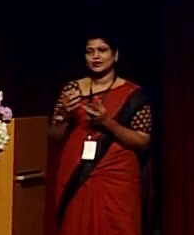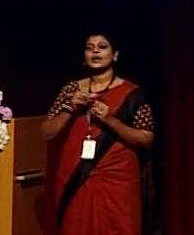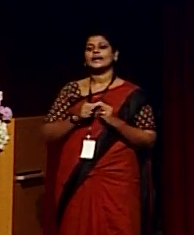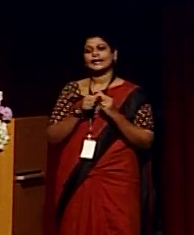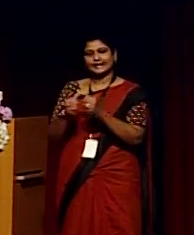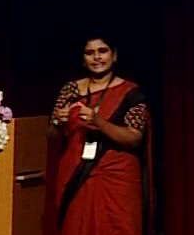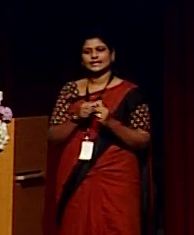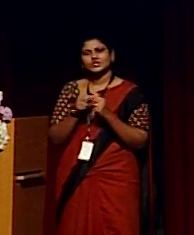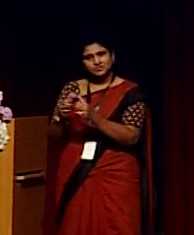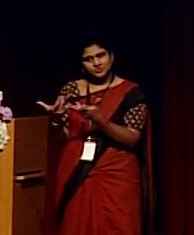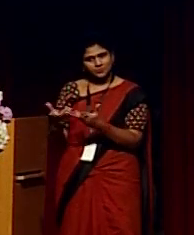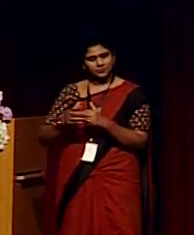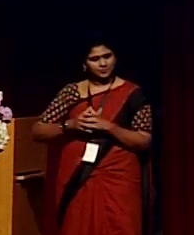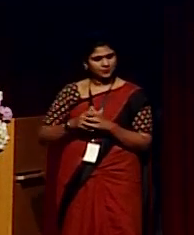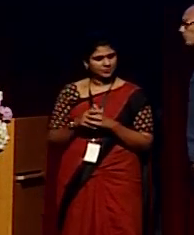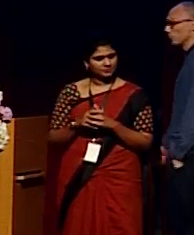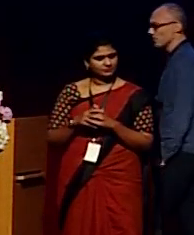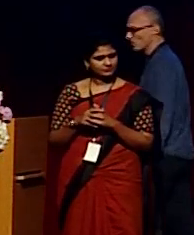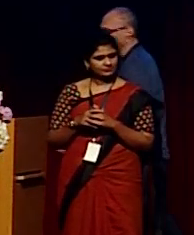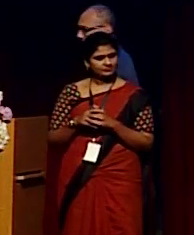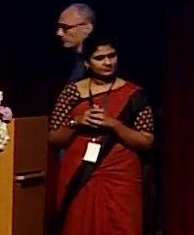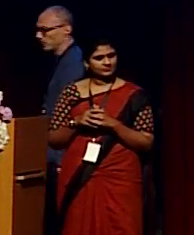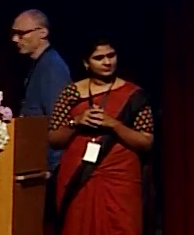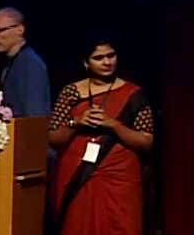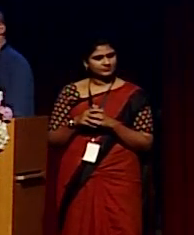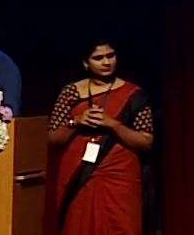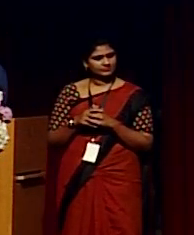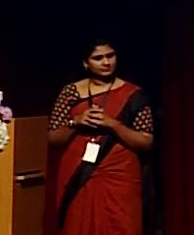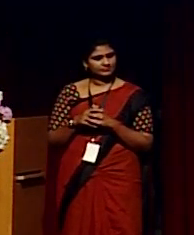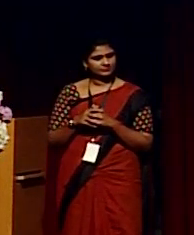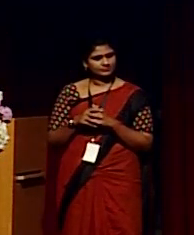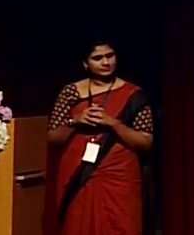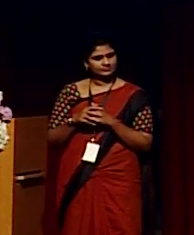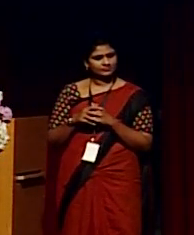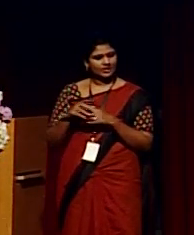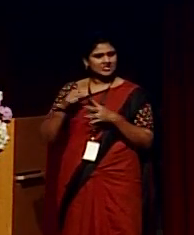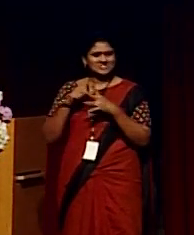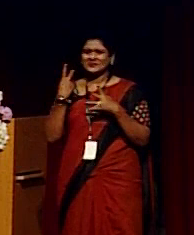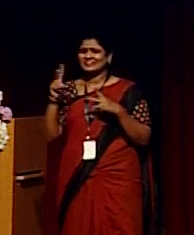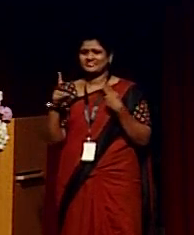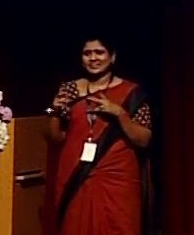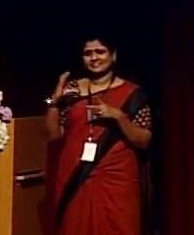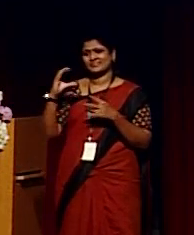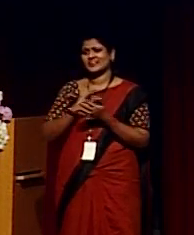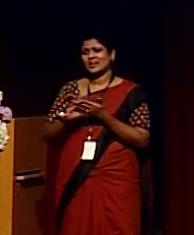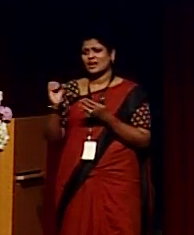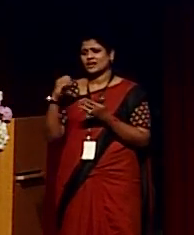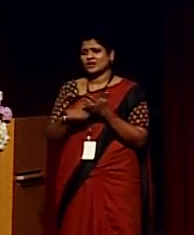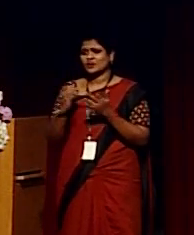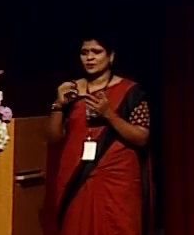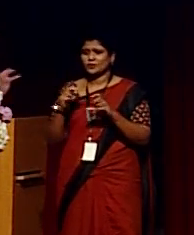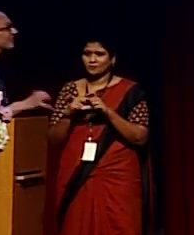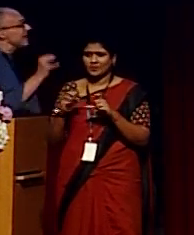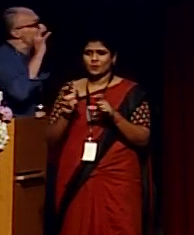quite a number of other systems use it. Publishers use it to produce alternative text and so on. And what the system